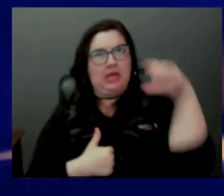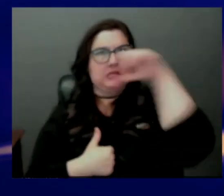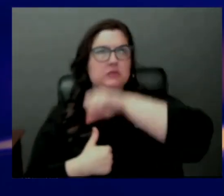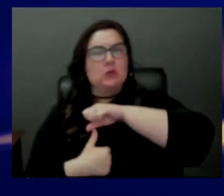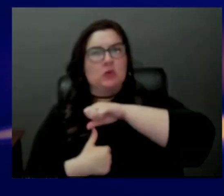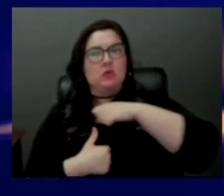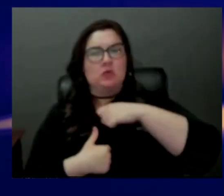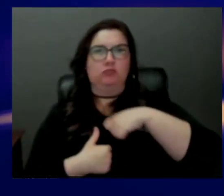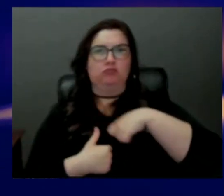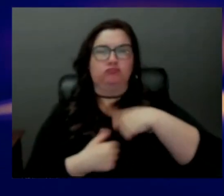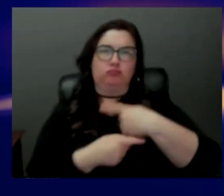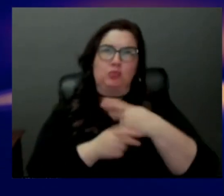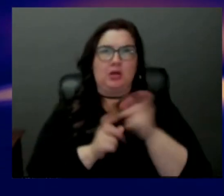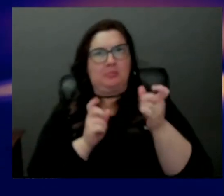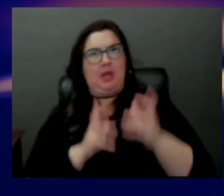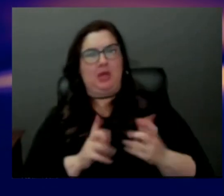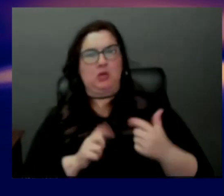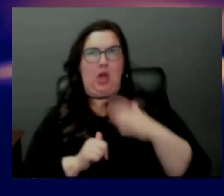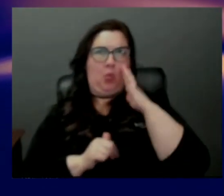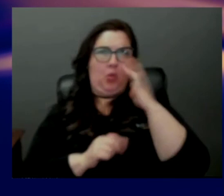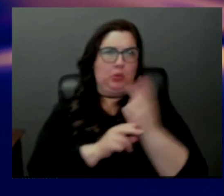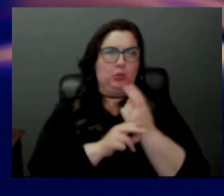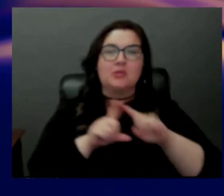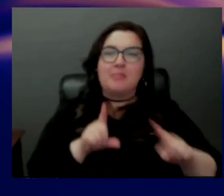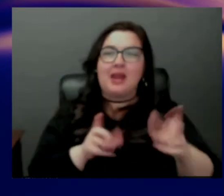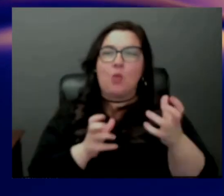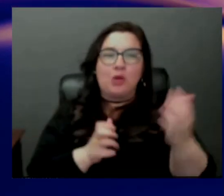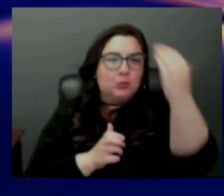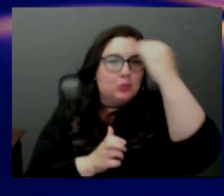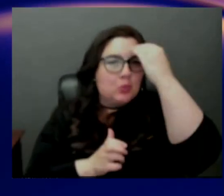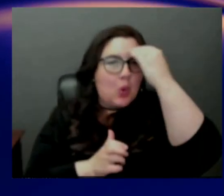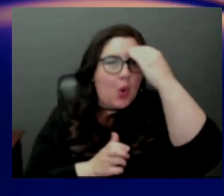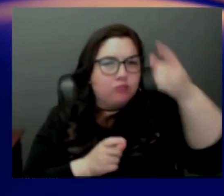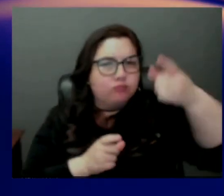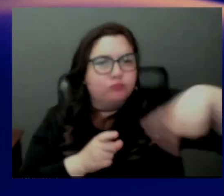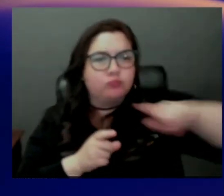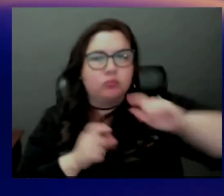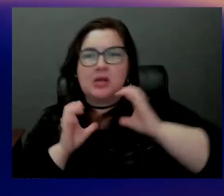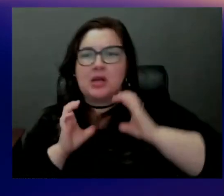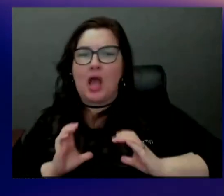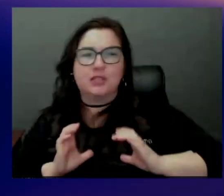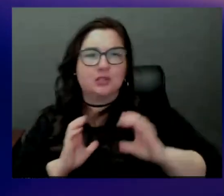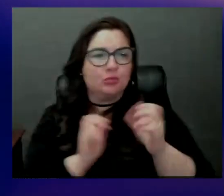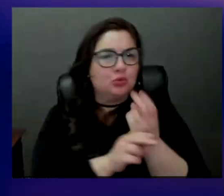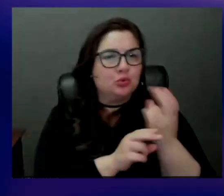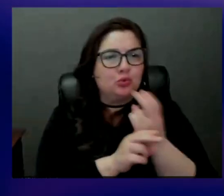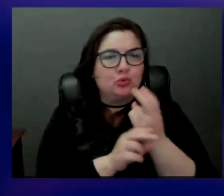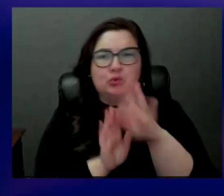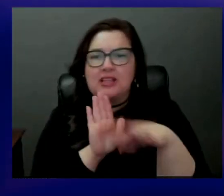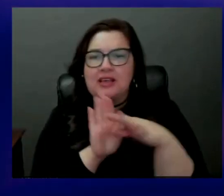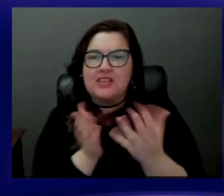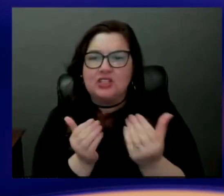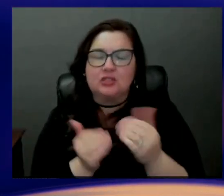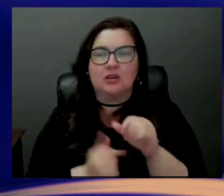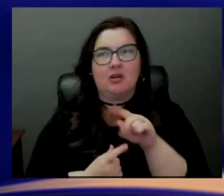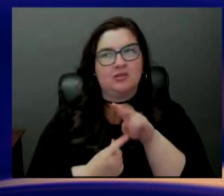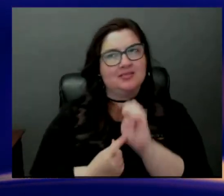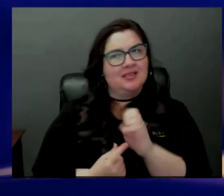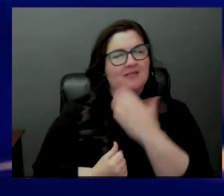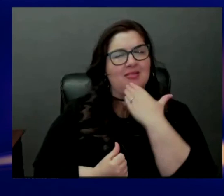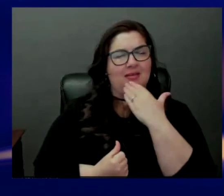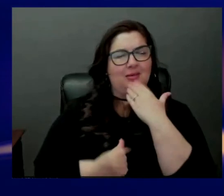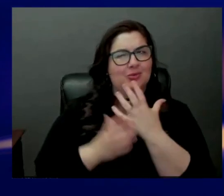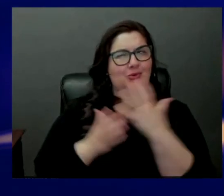manager, oh, this is how I would use it. I want to hear how our customers would use some of these features. Absolutely. Well, thank you so much, Steve. This has been an amazing